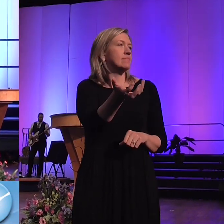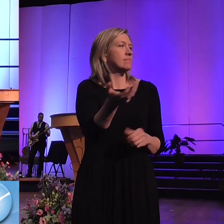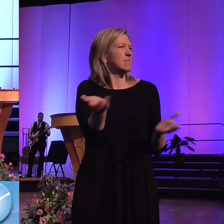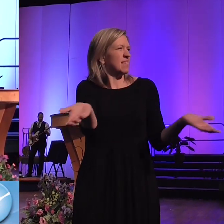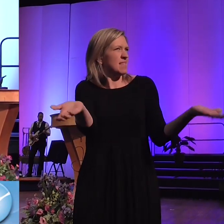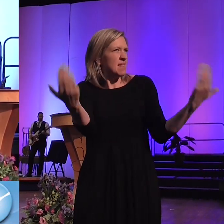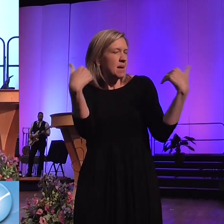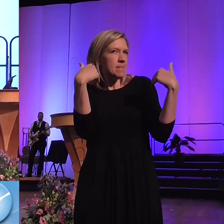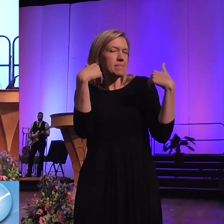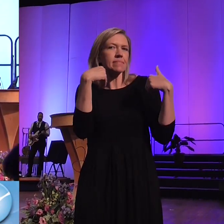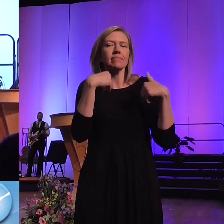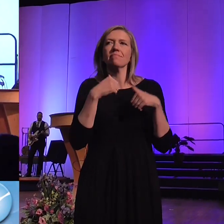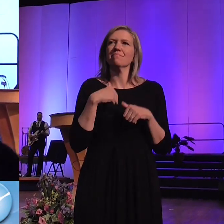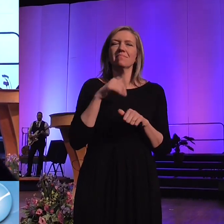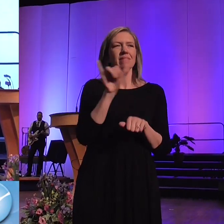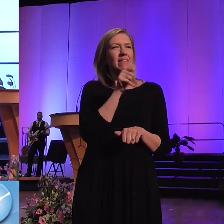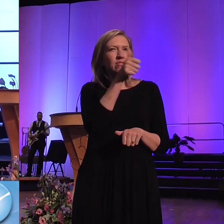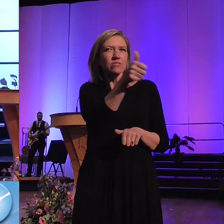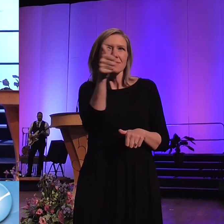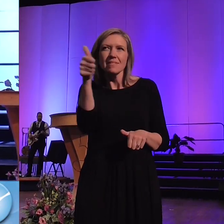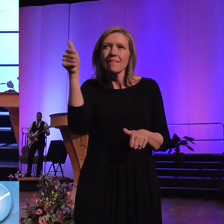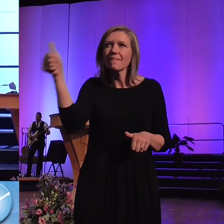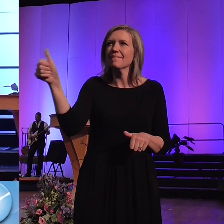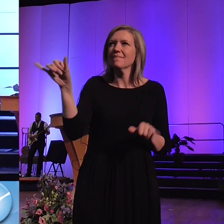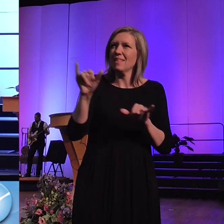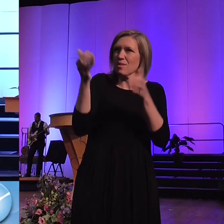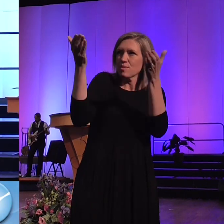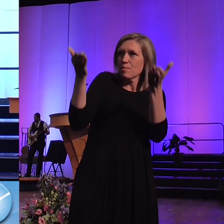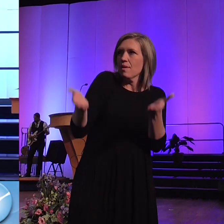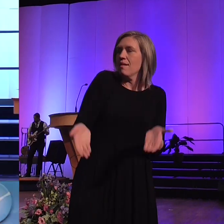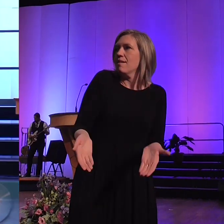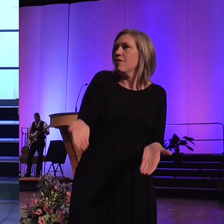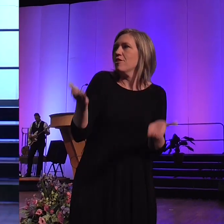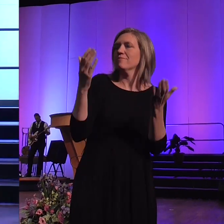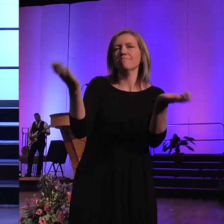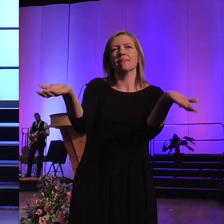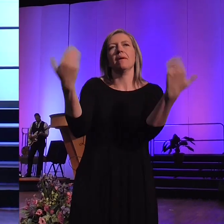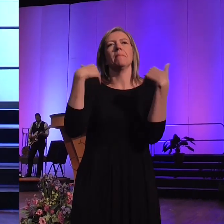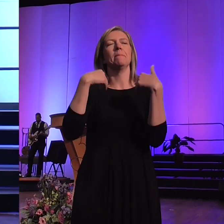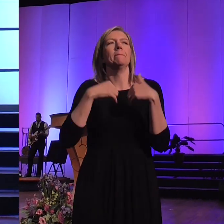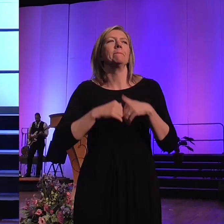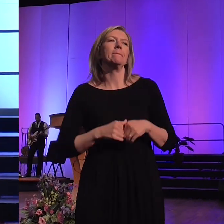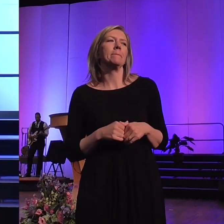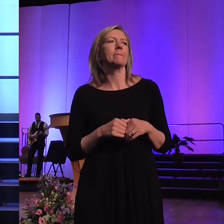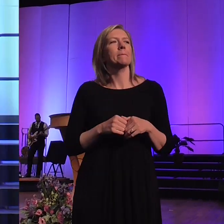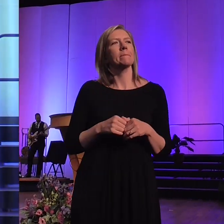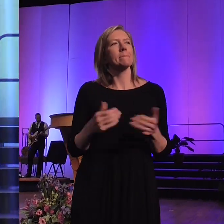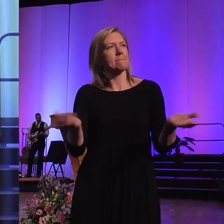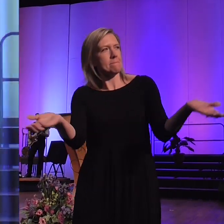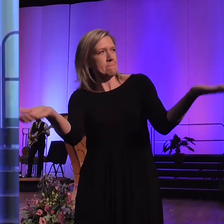Come, as you are. Come,